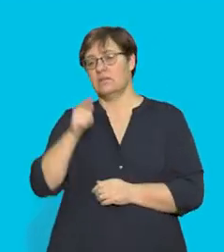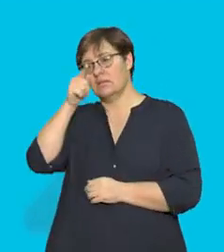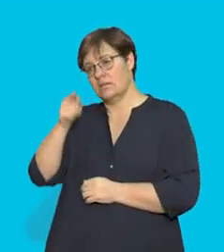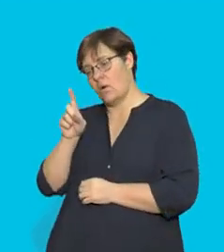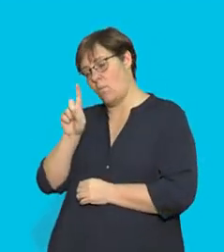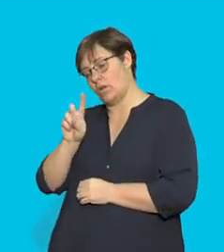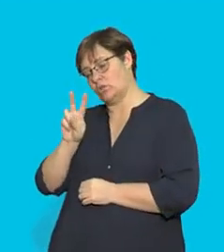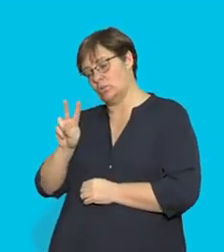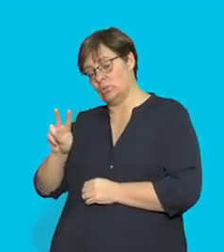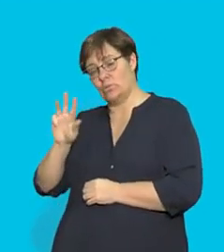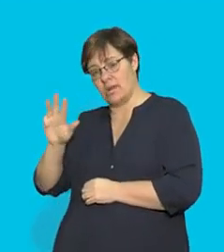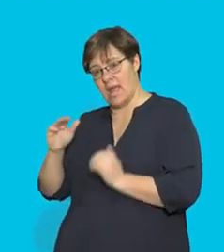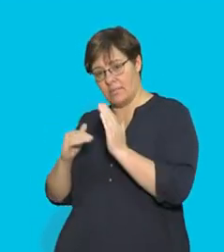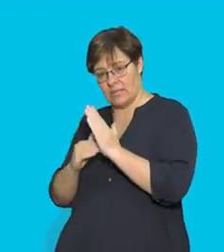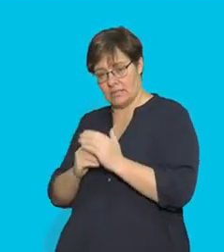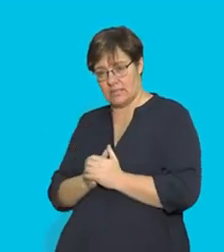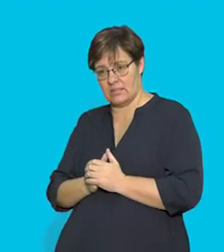is